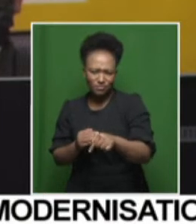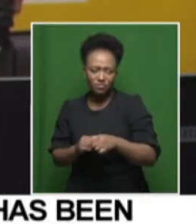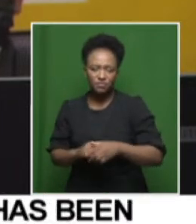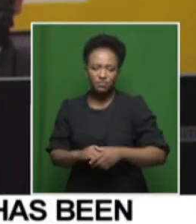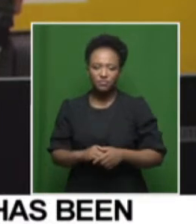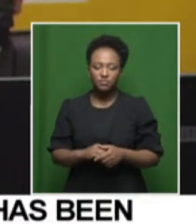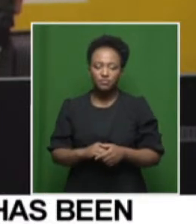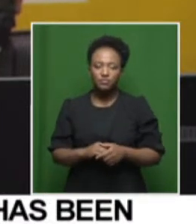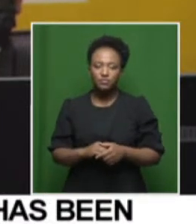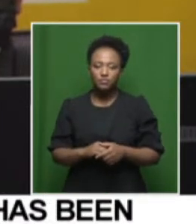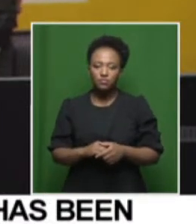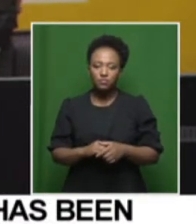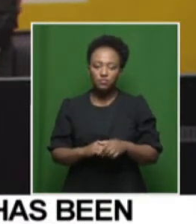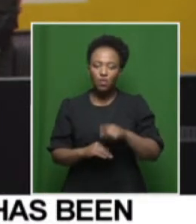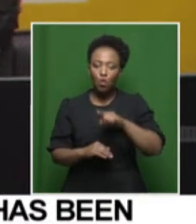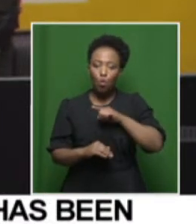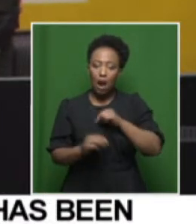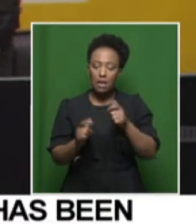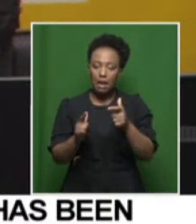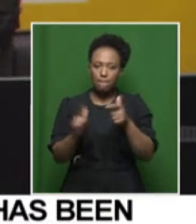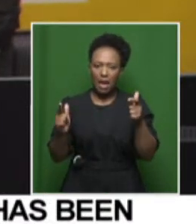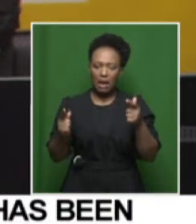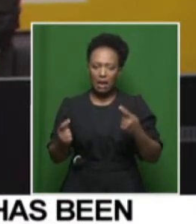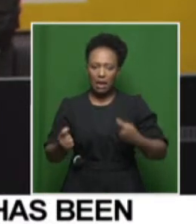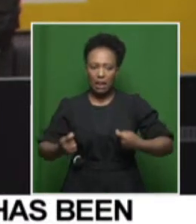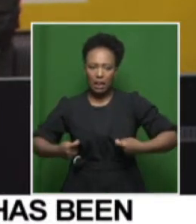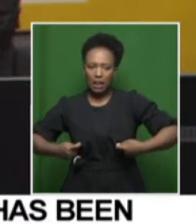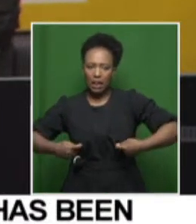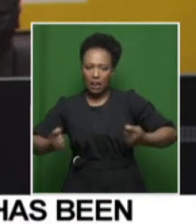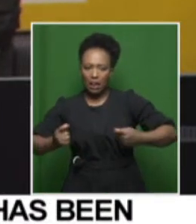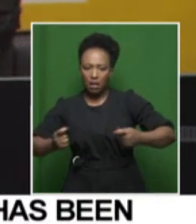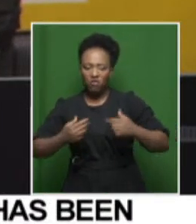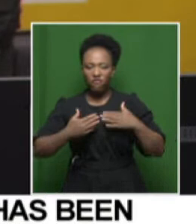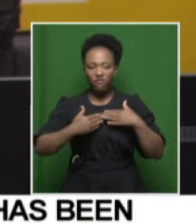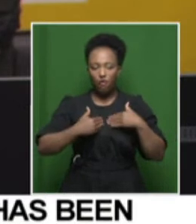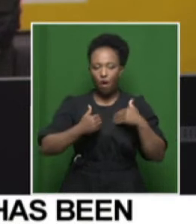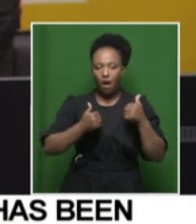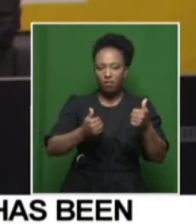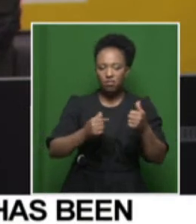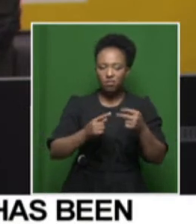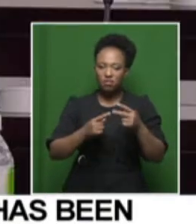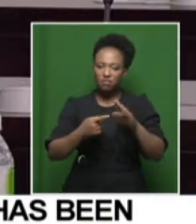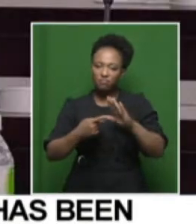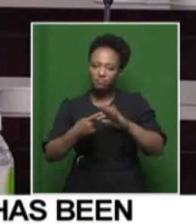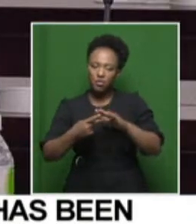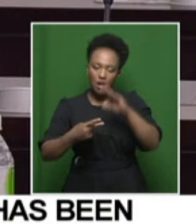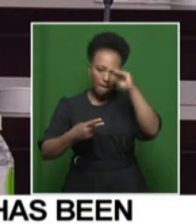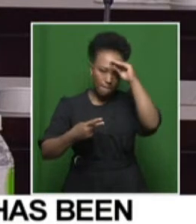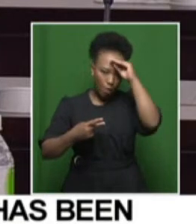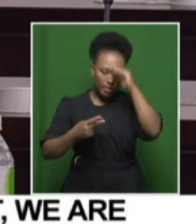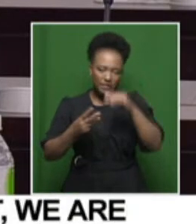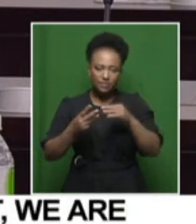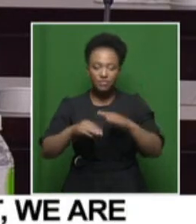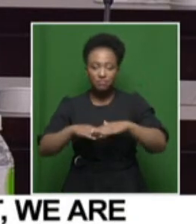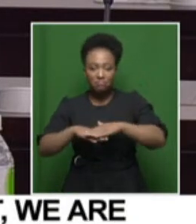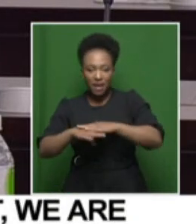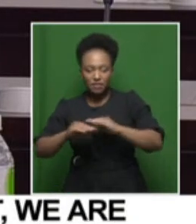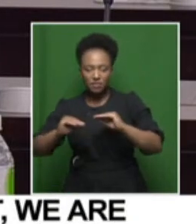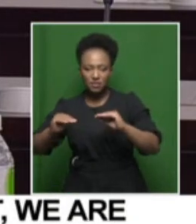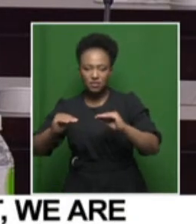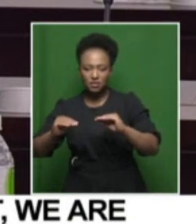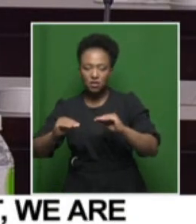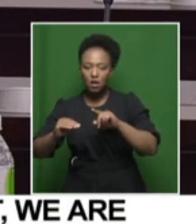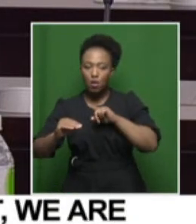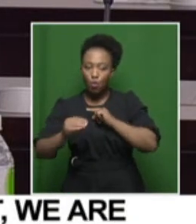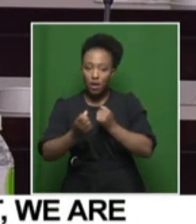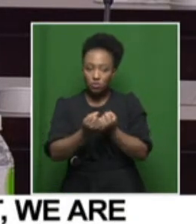These costs are larger than spending on each of the health, police, or basic education. For this reason, to